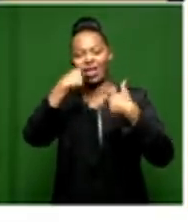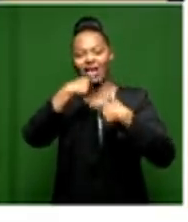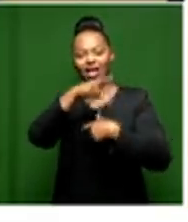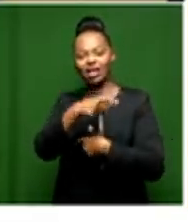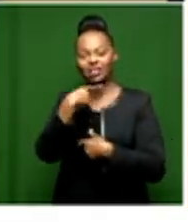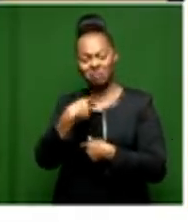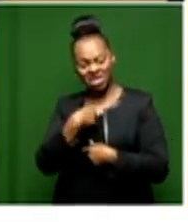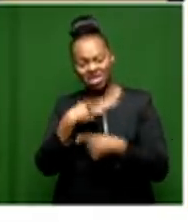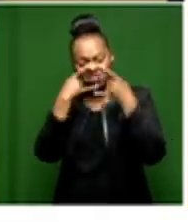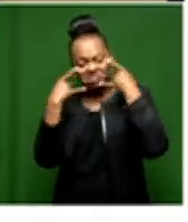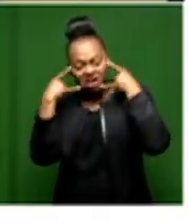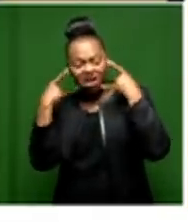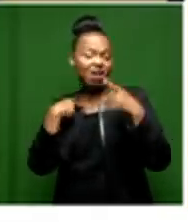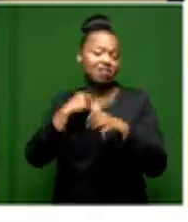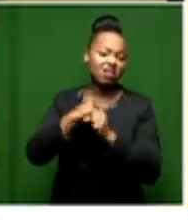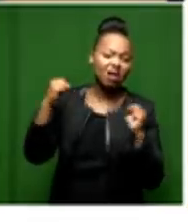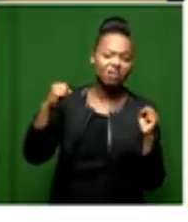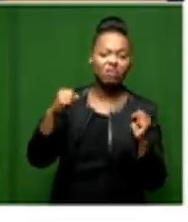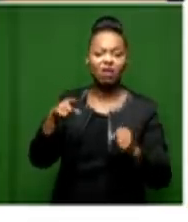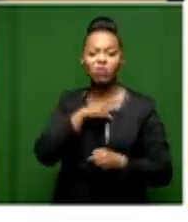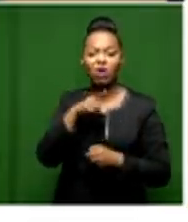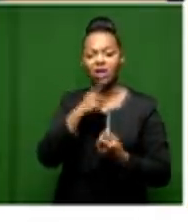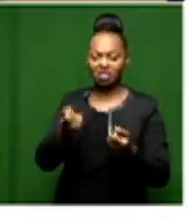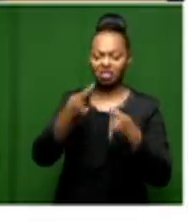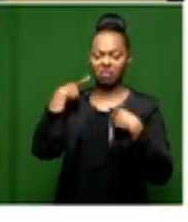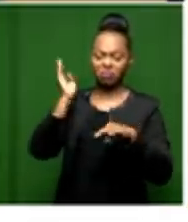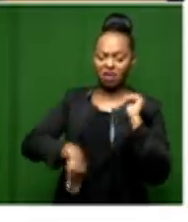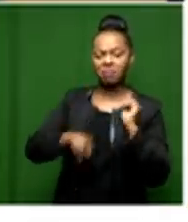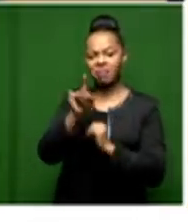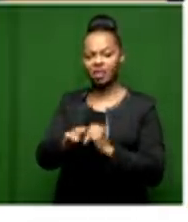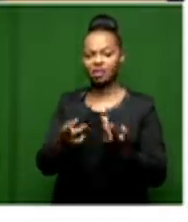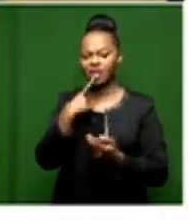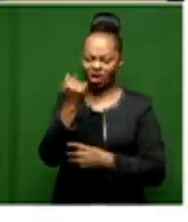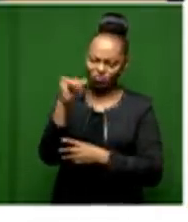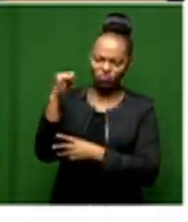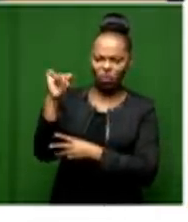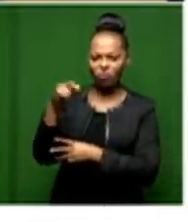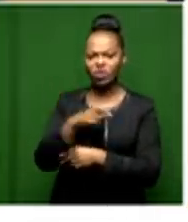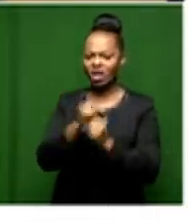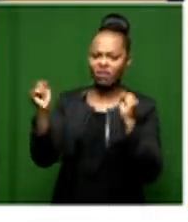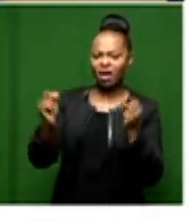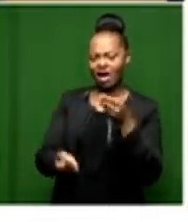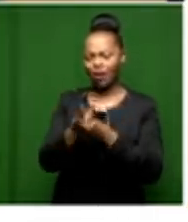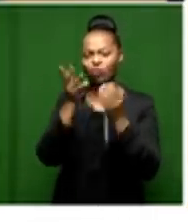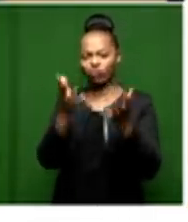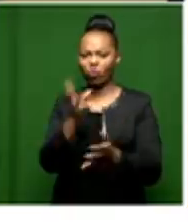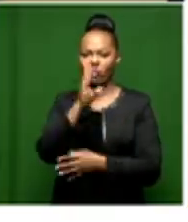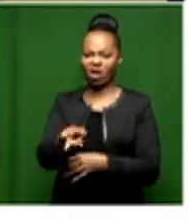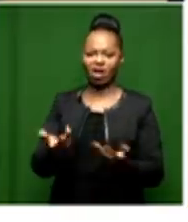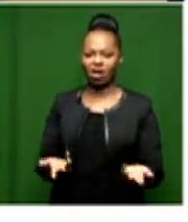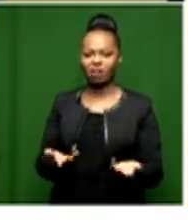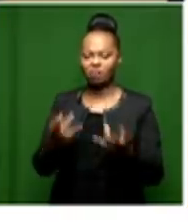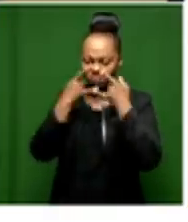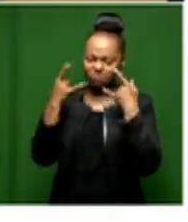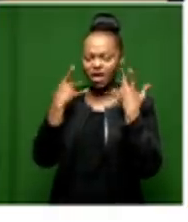having to wear a mask and saying that we brought this upon ourselves and saying, no, we didn't. It's going to happen anyway. Let's